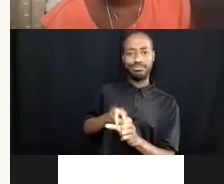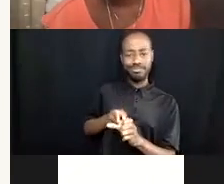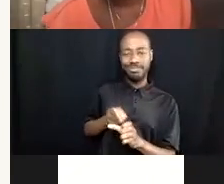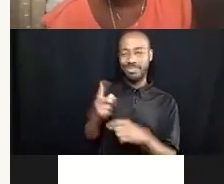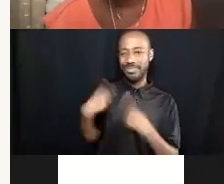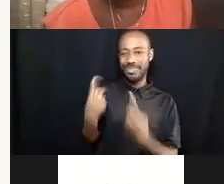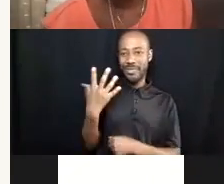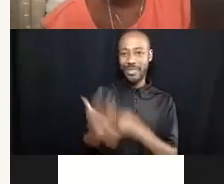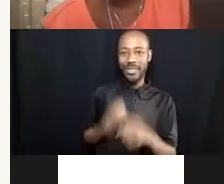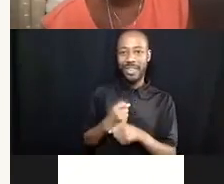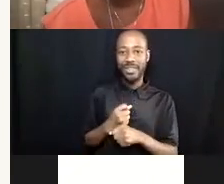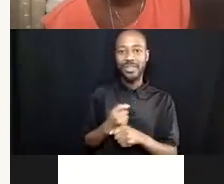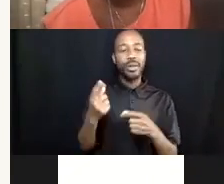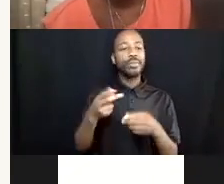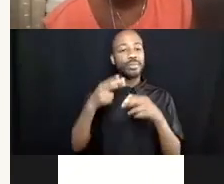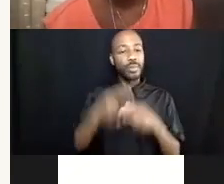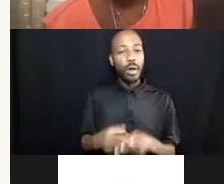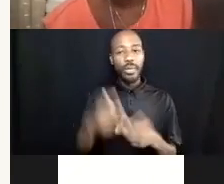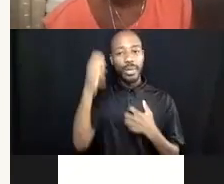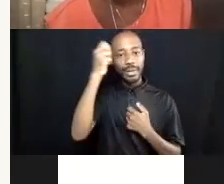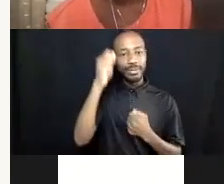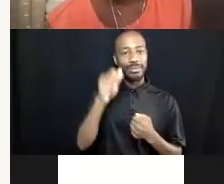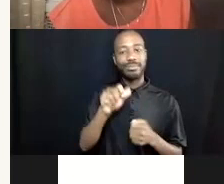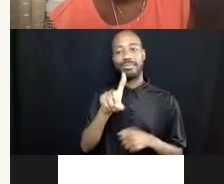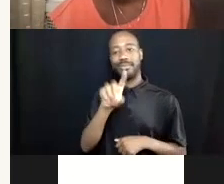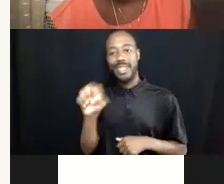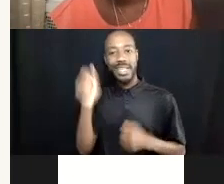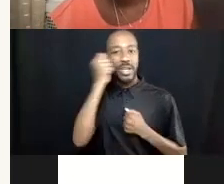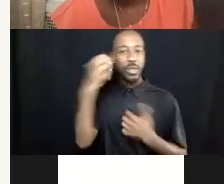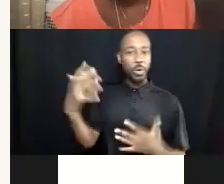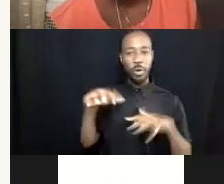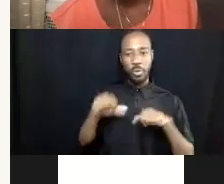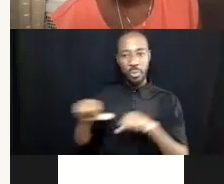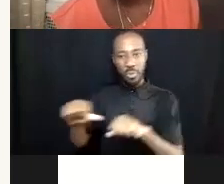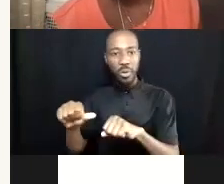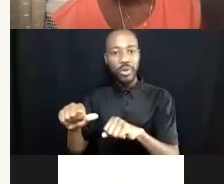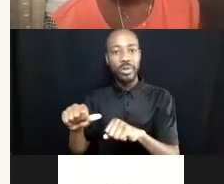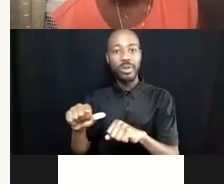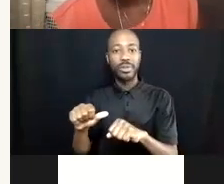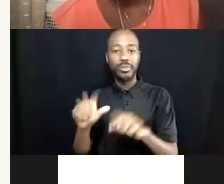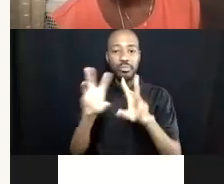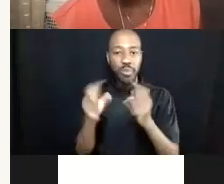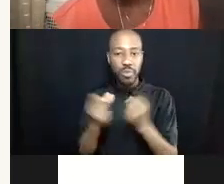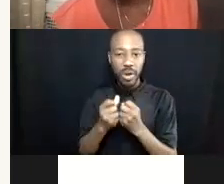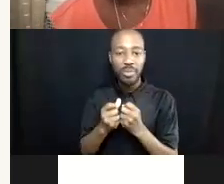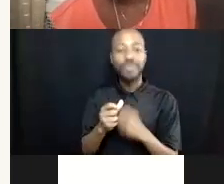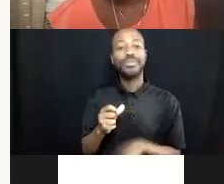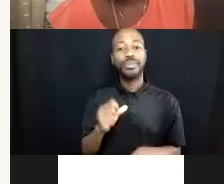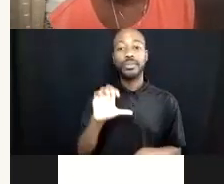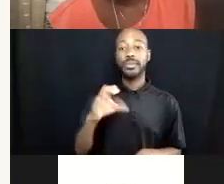the Decolonial Feminist Politics Workshop out of the University of North Carolina at Charlotte. We read